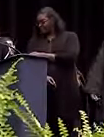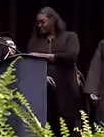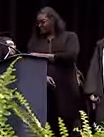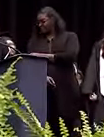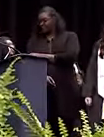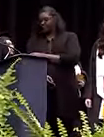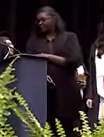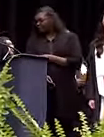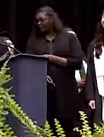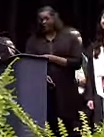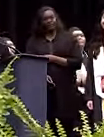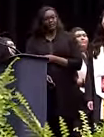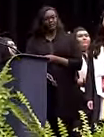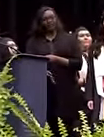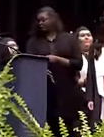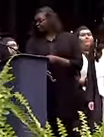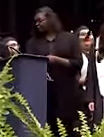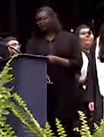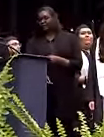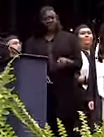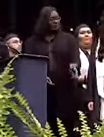Marilyn Price.